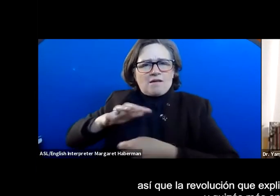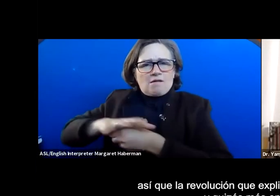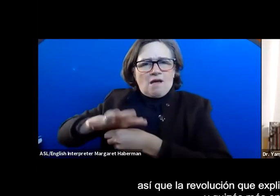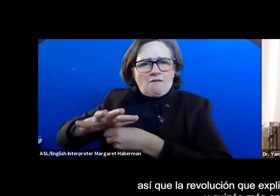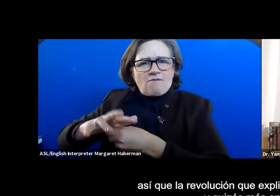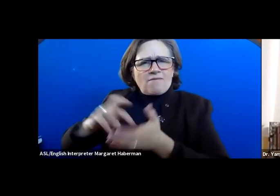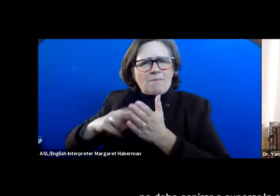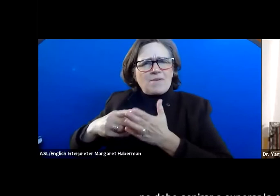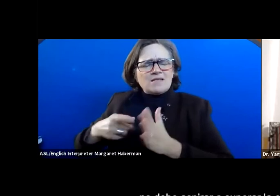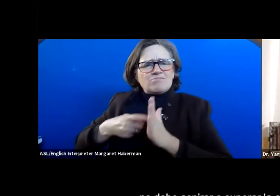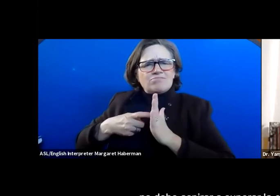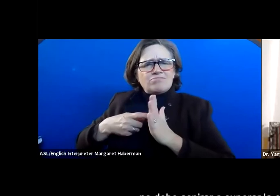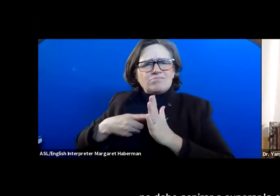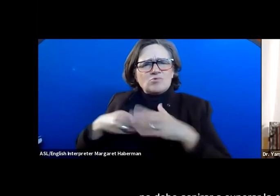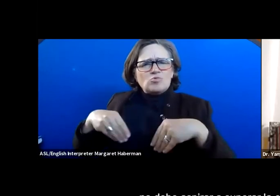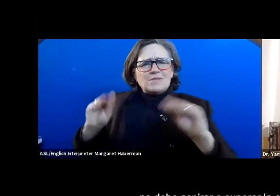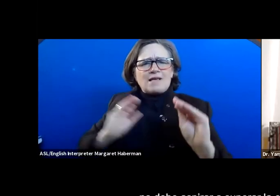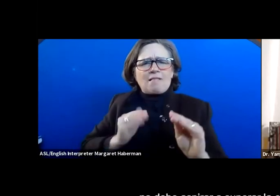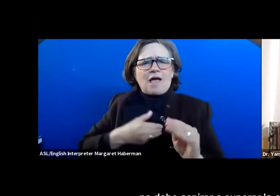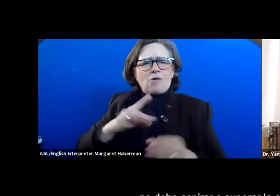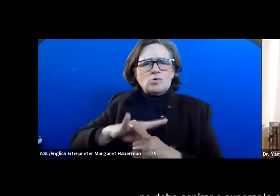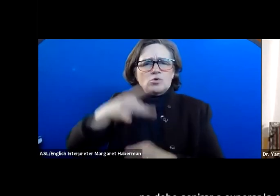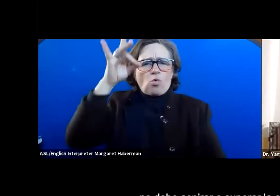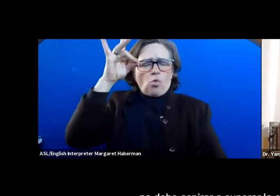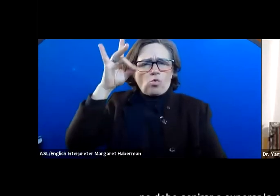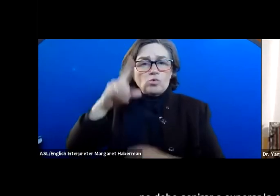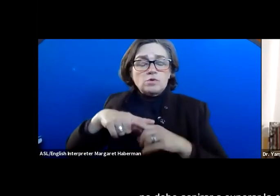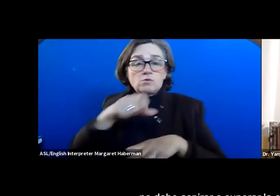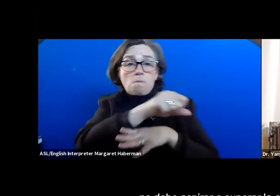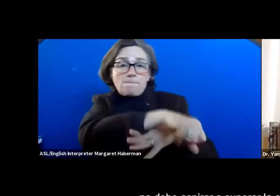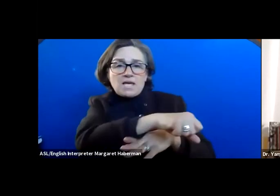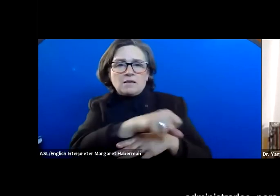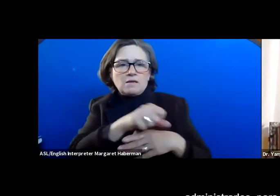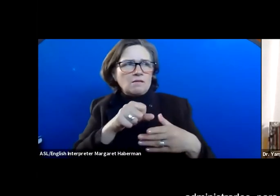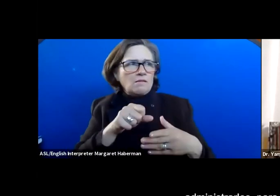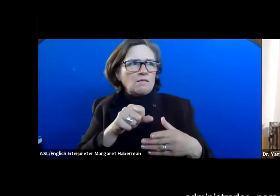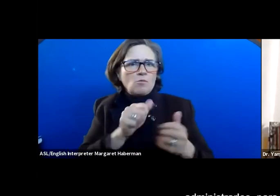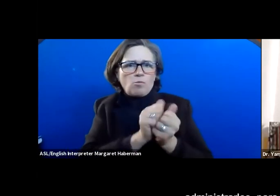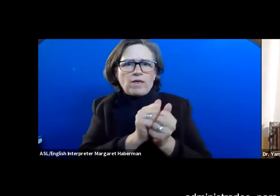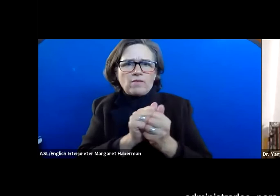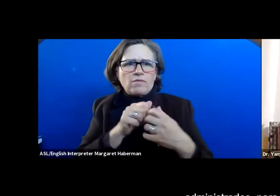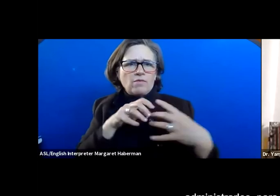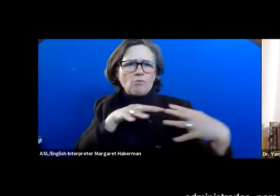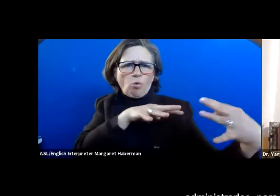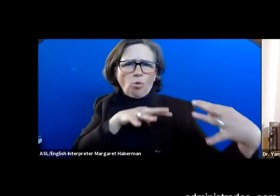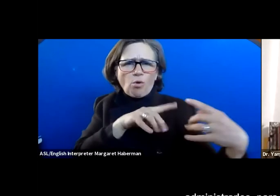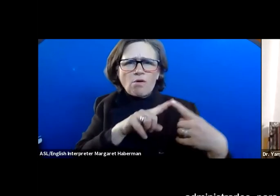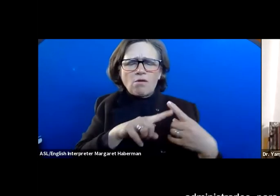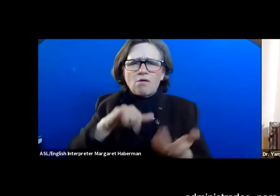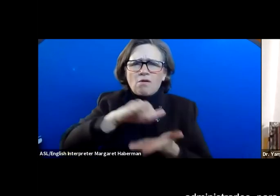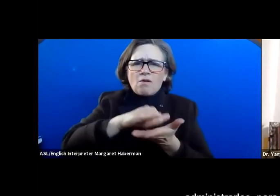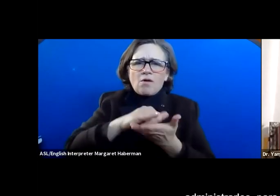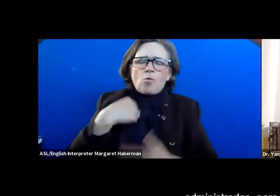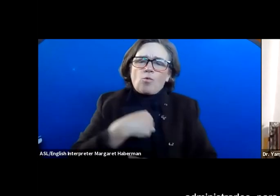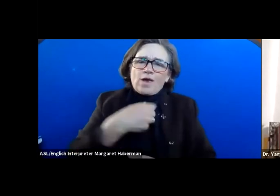more in general, should not aim to outfight the energy, but rather to out-administer them, to